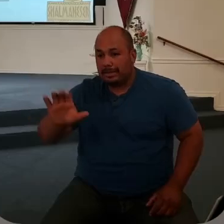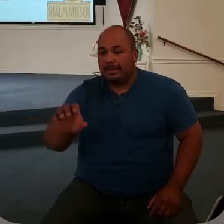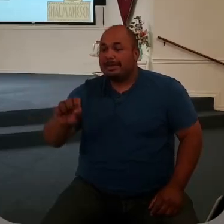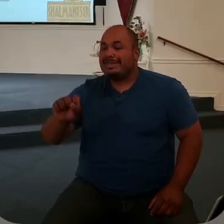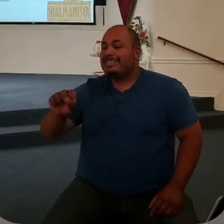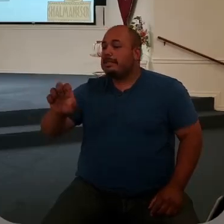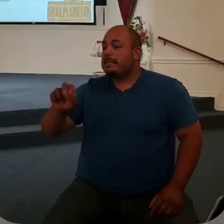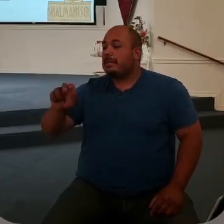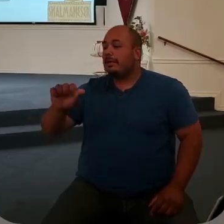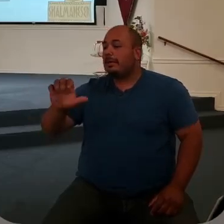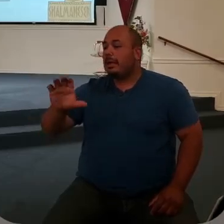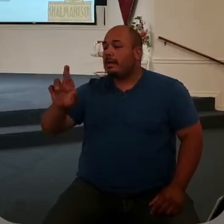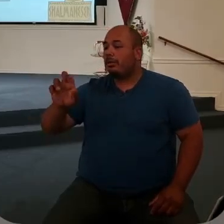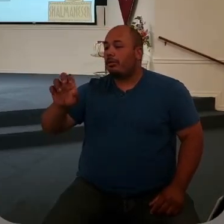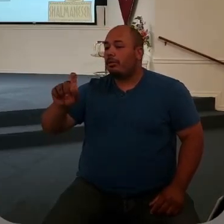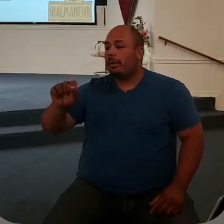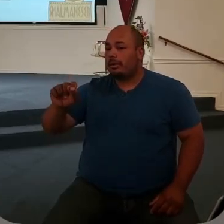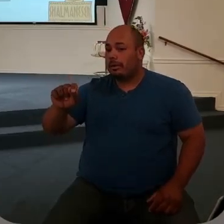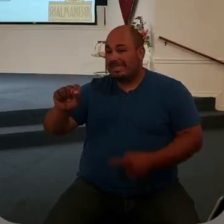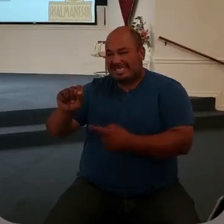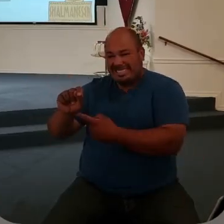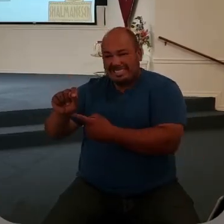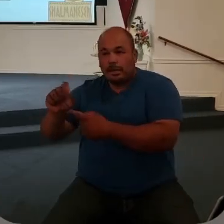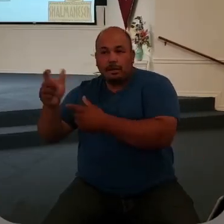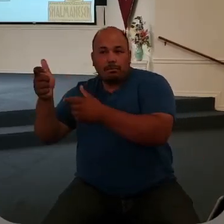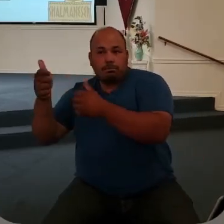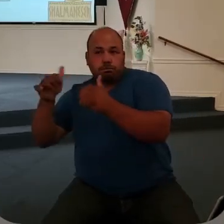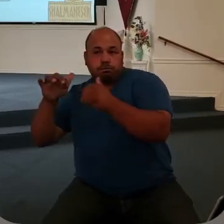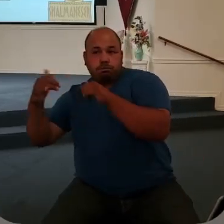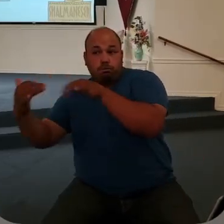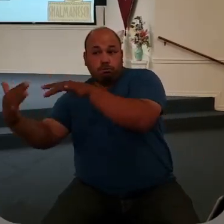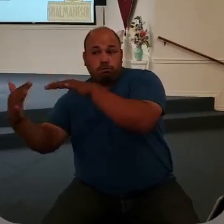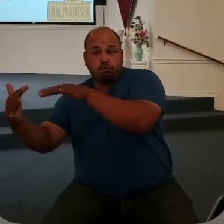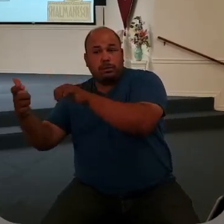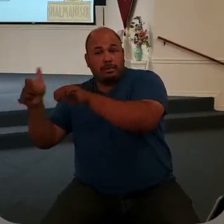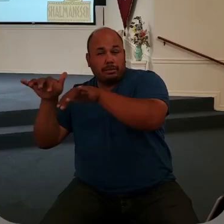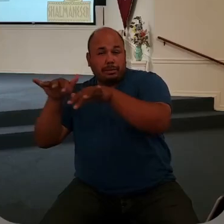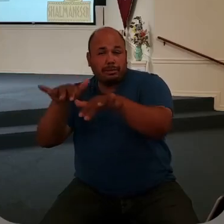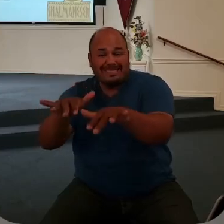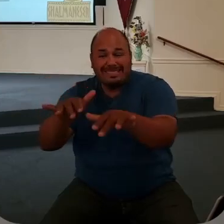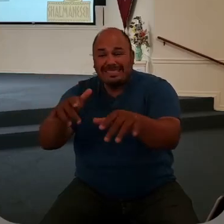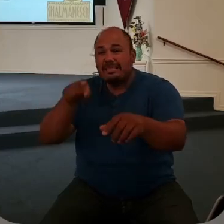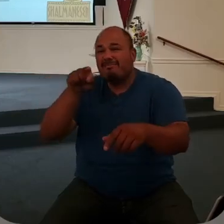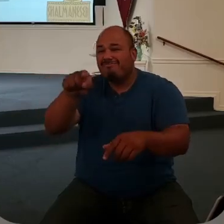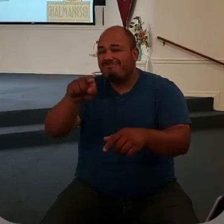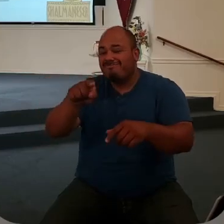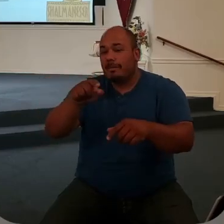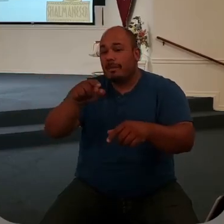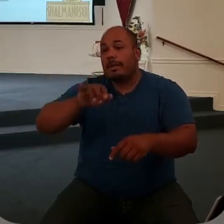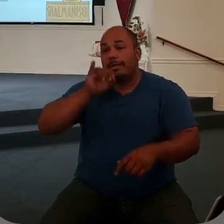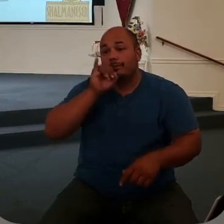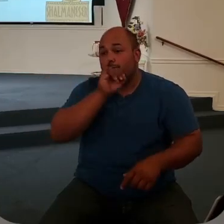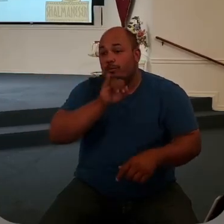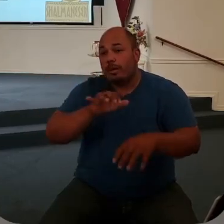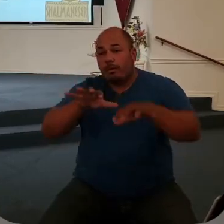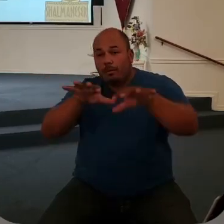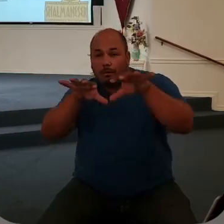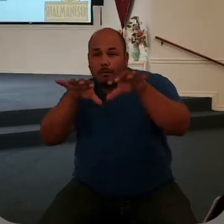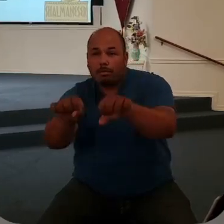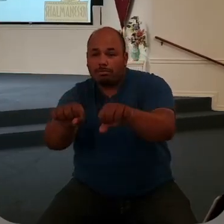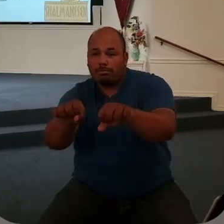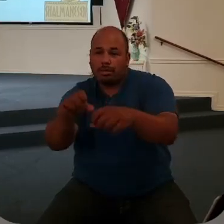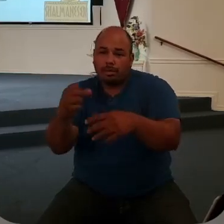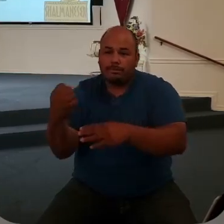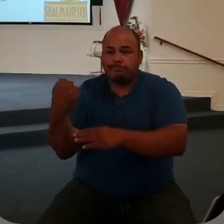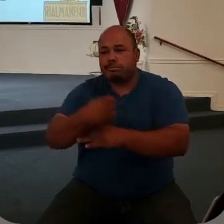his armies into the region around Judah and crushed that rebellion. And suddenly Judah and King